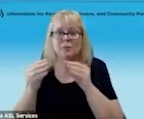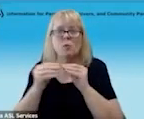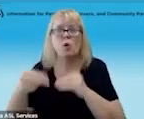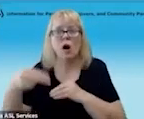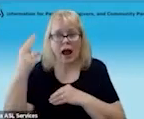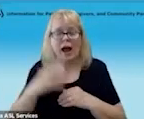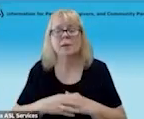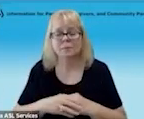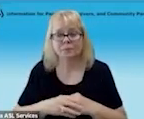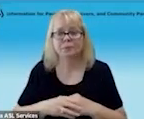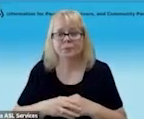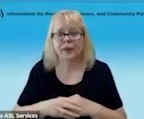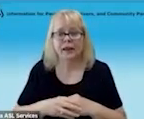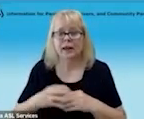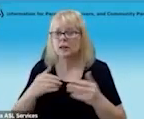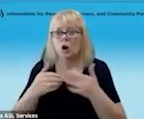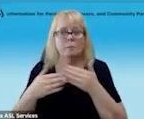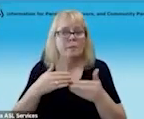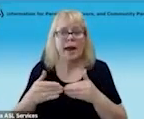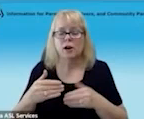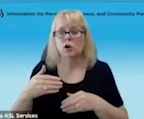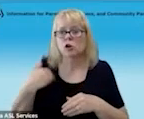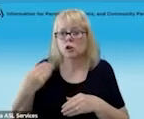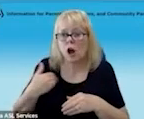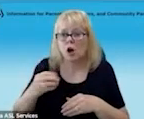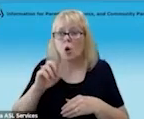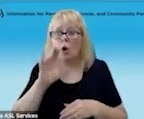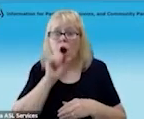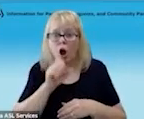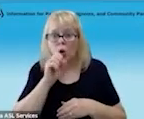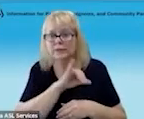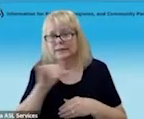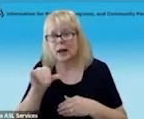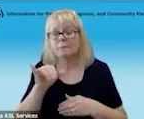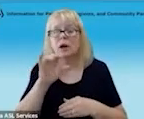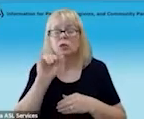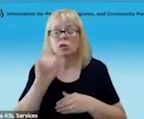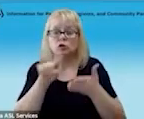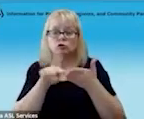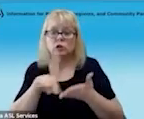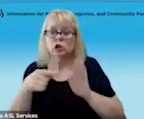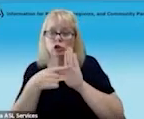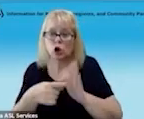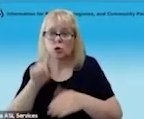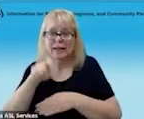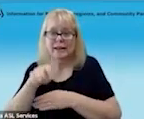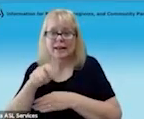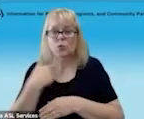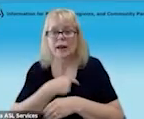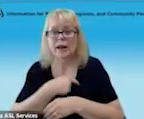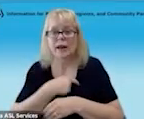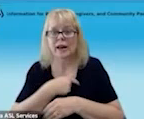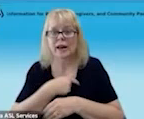rates are higher among American Indian Alaska Natives at nearly all ages, and their rates of death are much higher, even